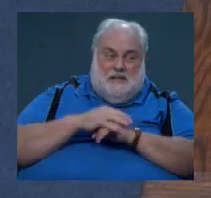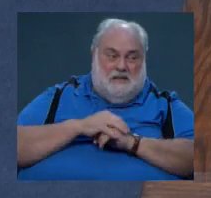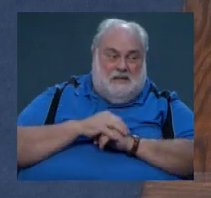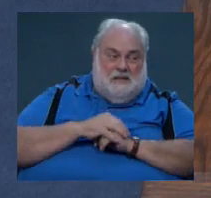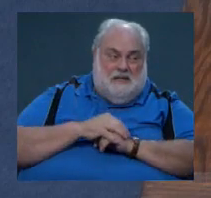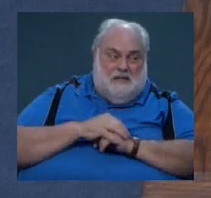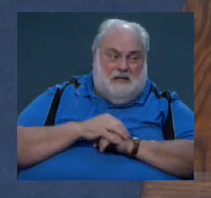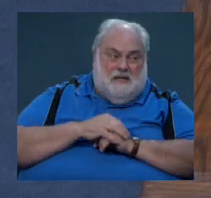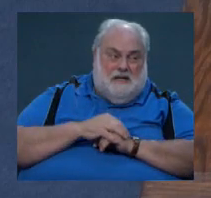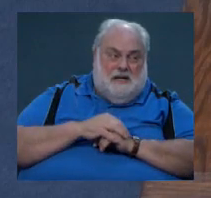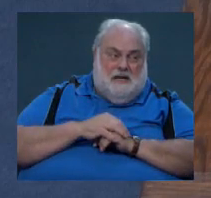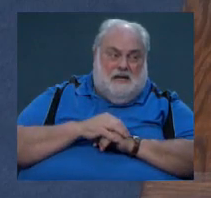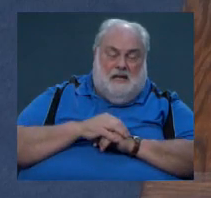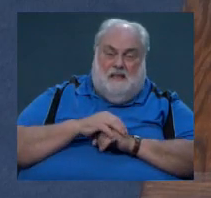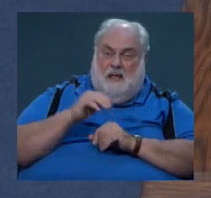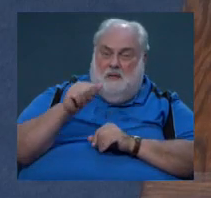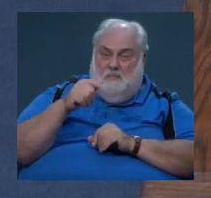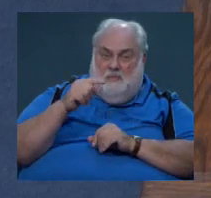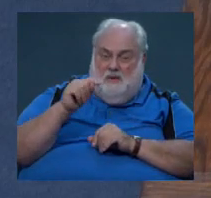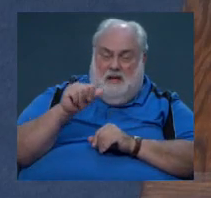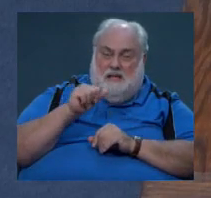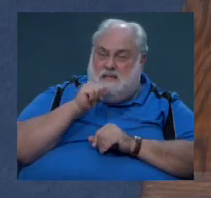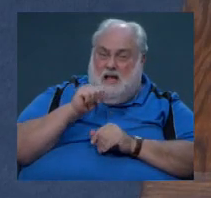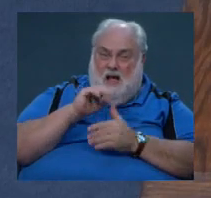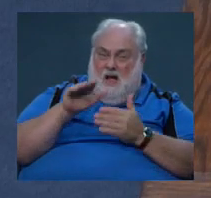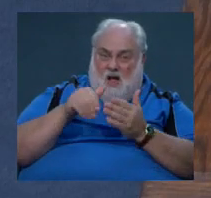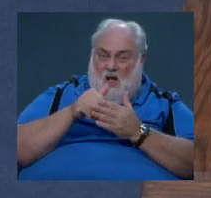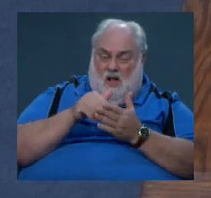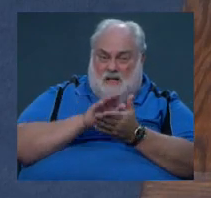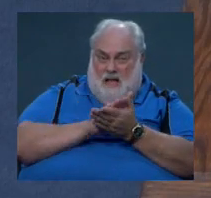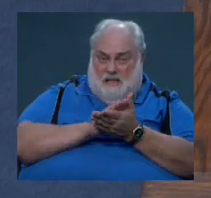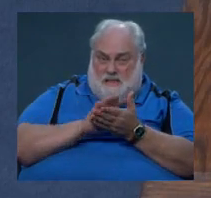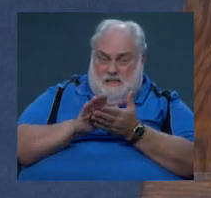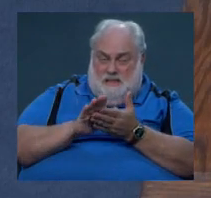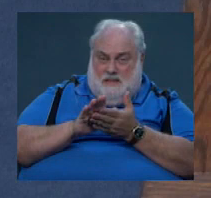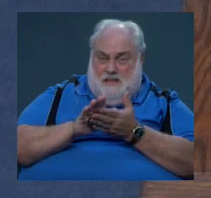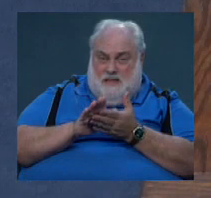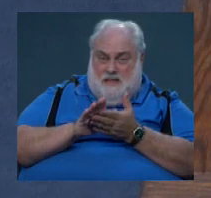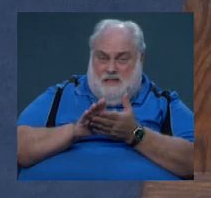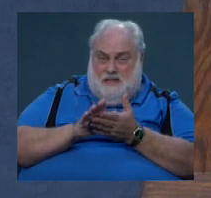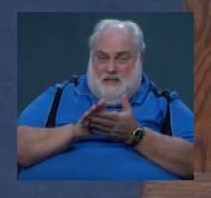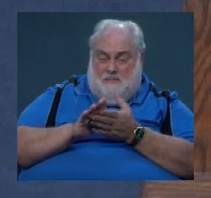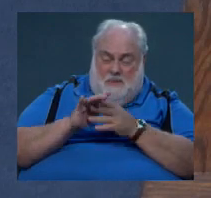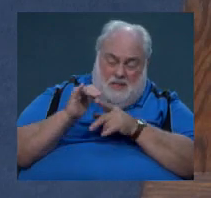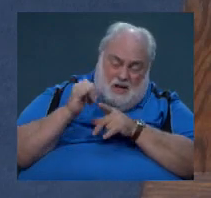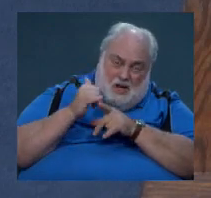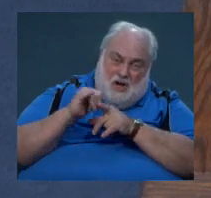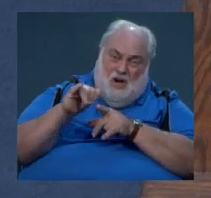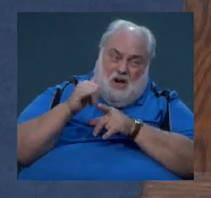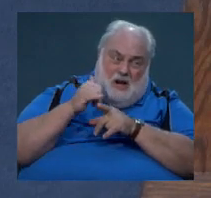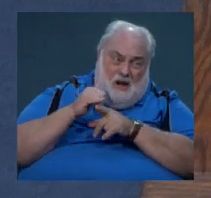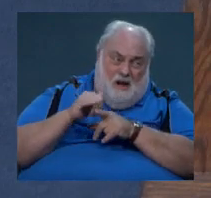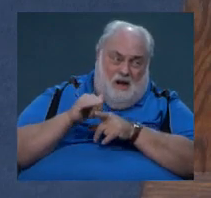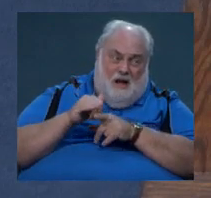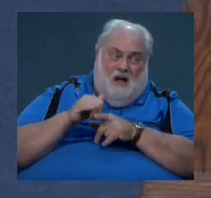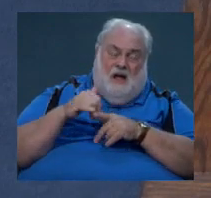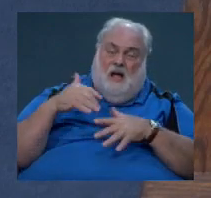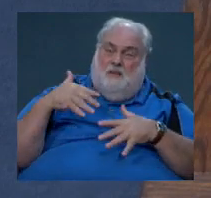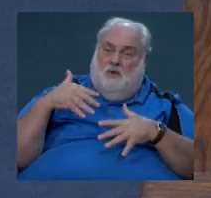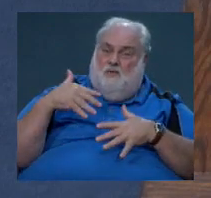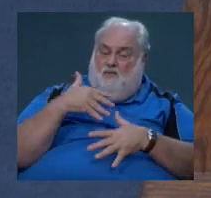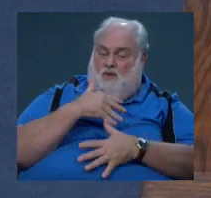The aesthetics of the apartments is not all that, but the cursing, and I'm afraid